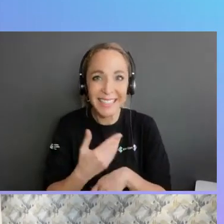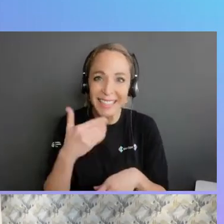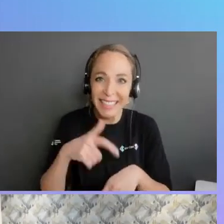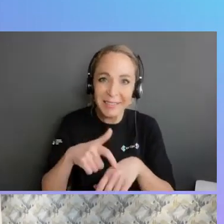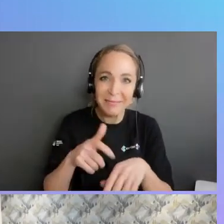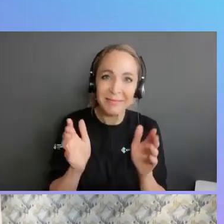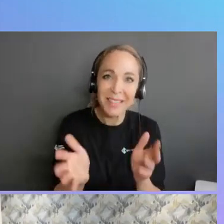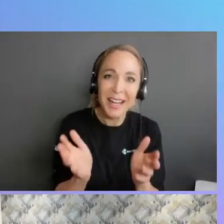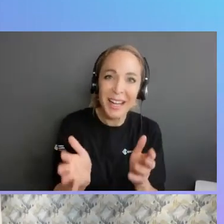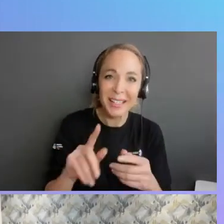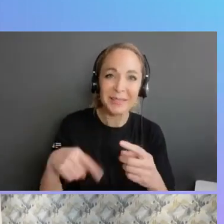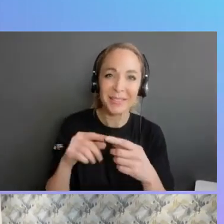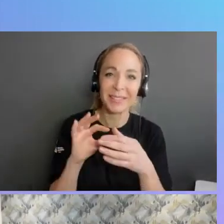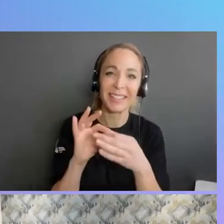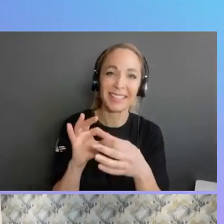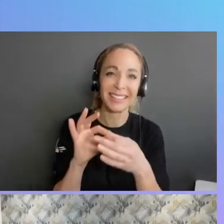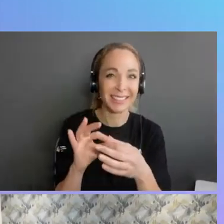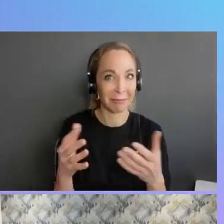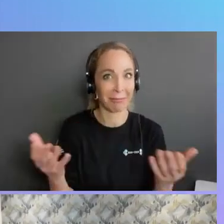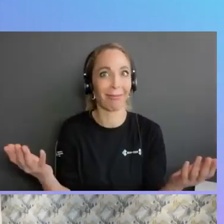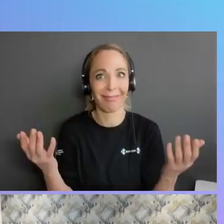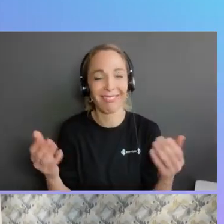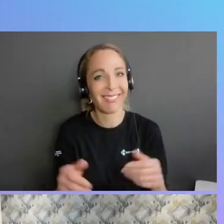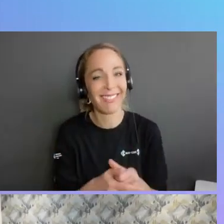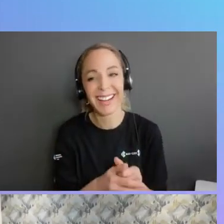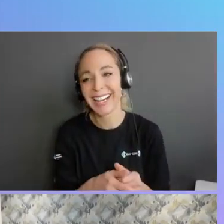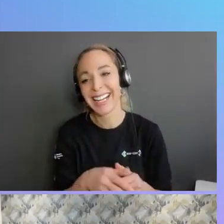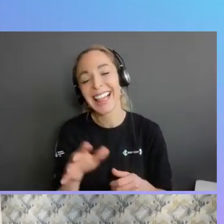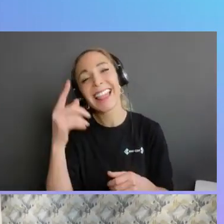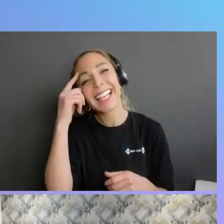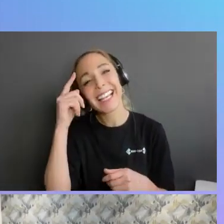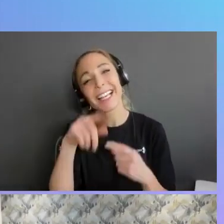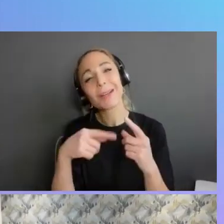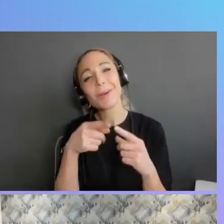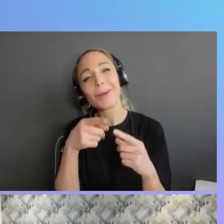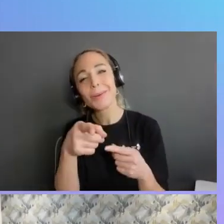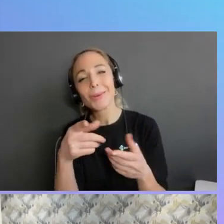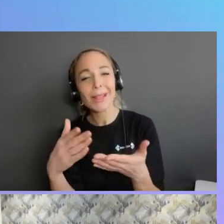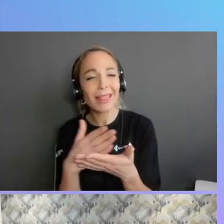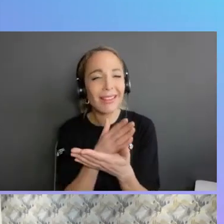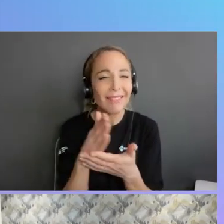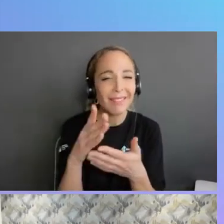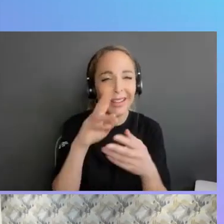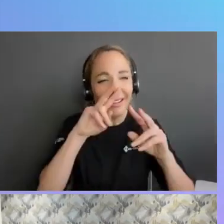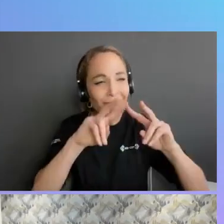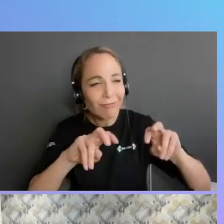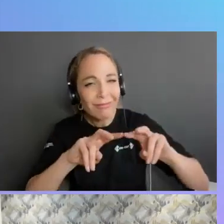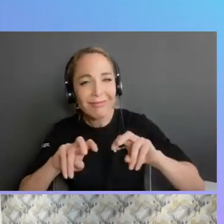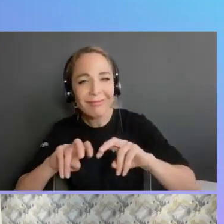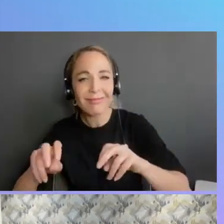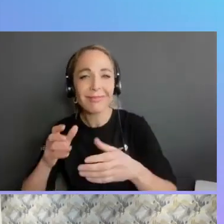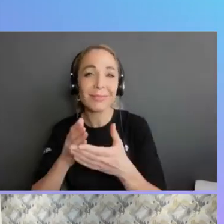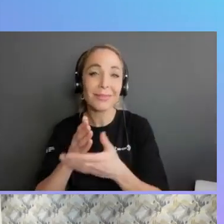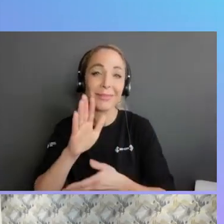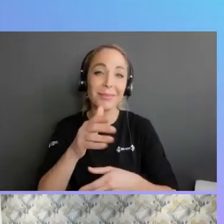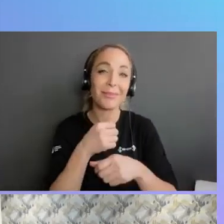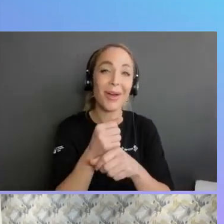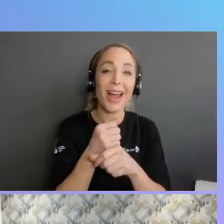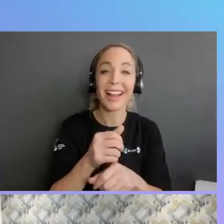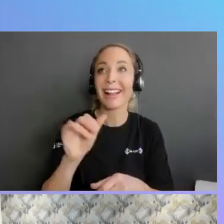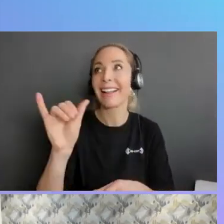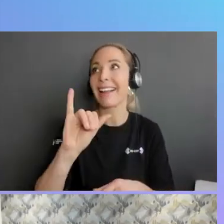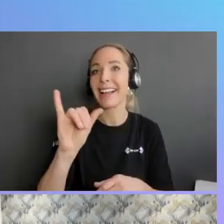relationship. But let's think, when you navigate through your product using assistive technology, let's say a screen